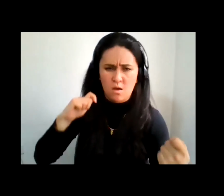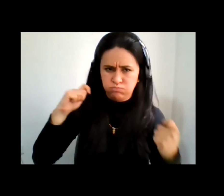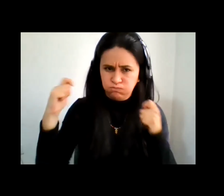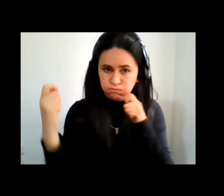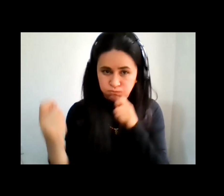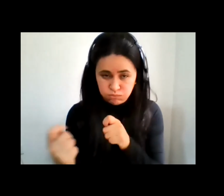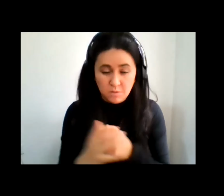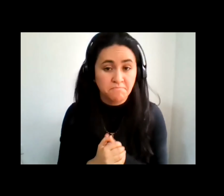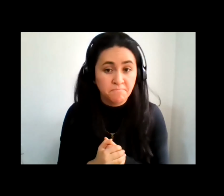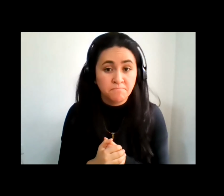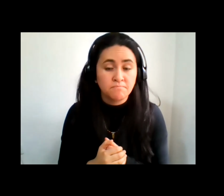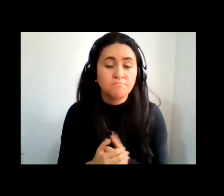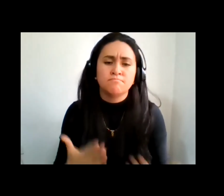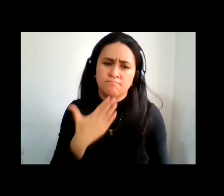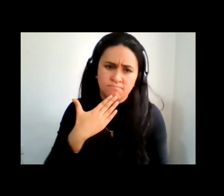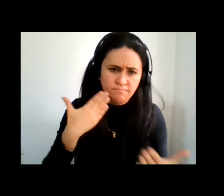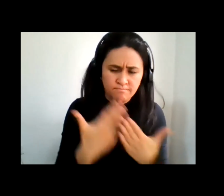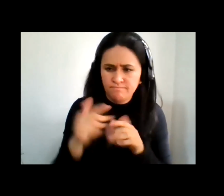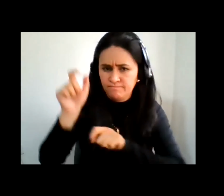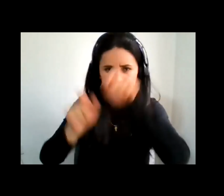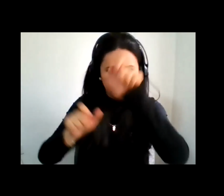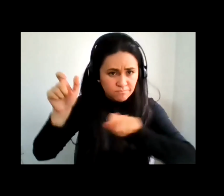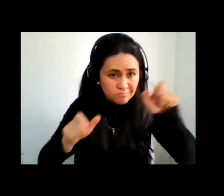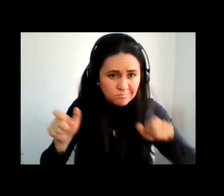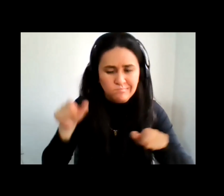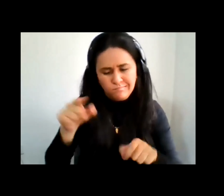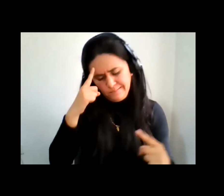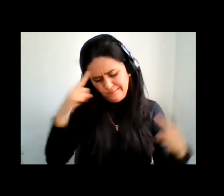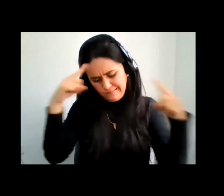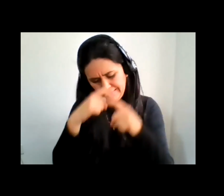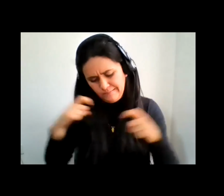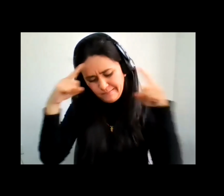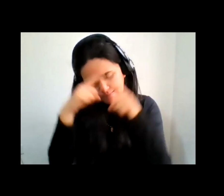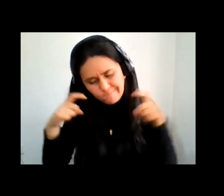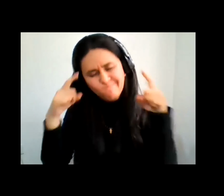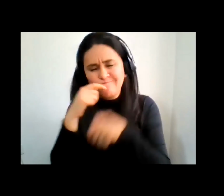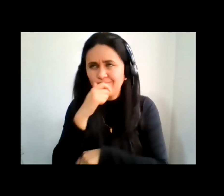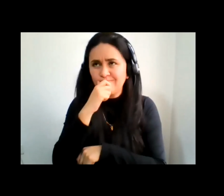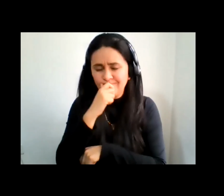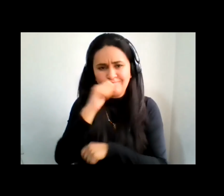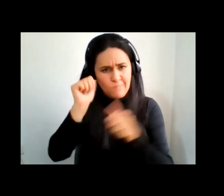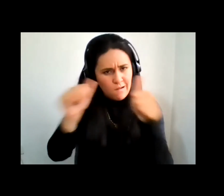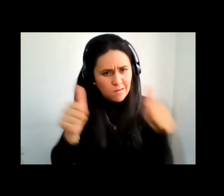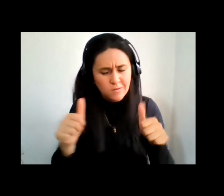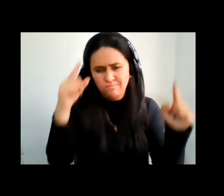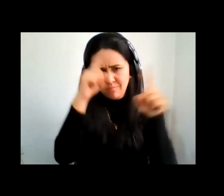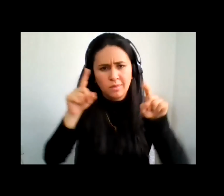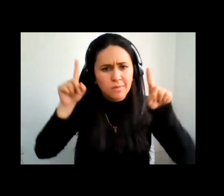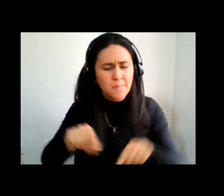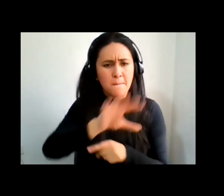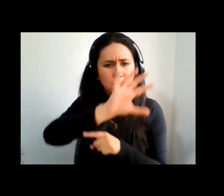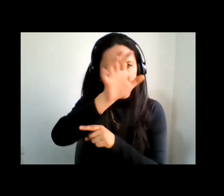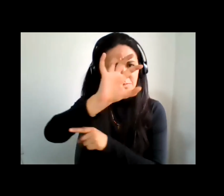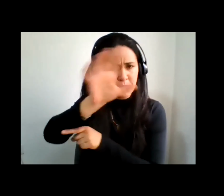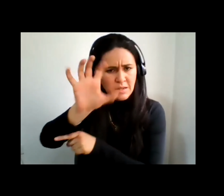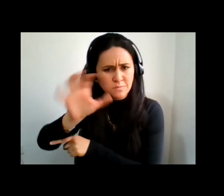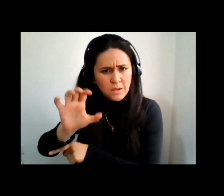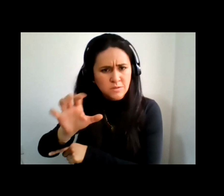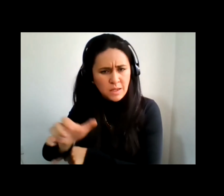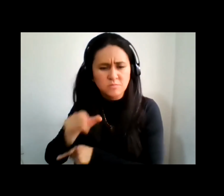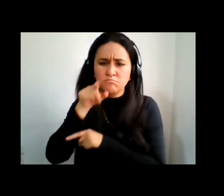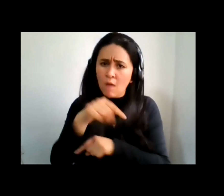our participants to look into this in more detail. I'm inviting our member states and our countries to contact us,